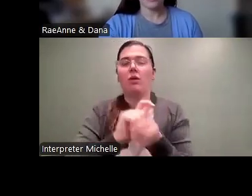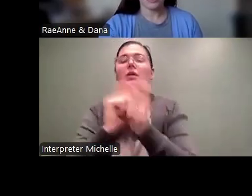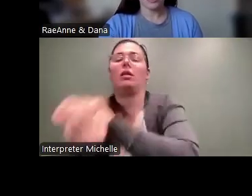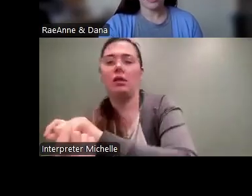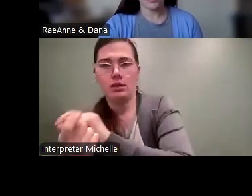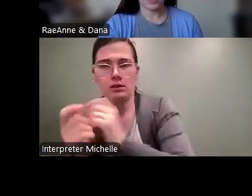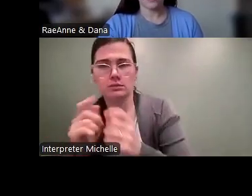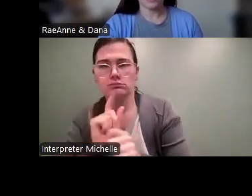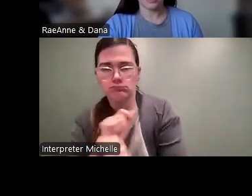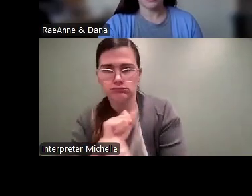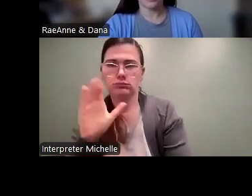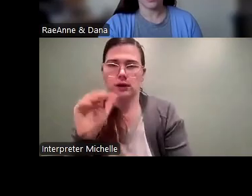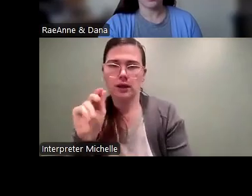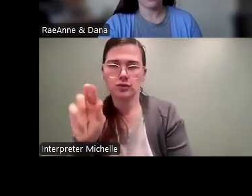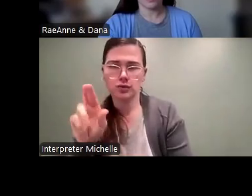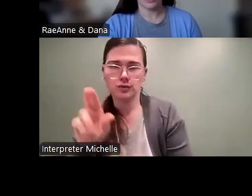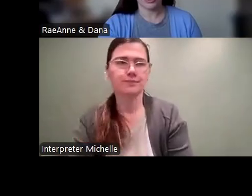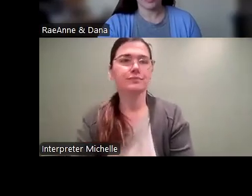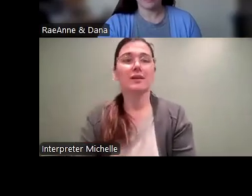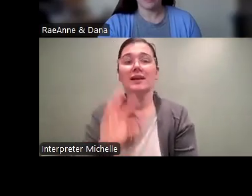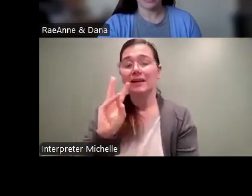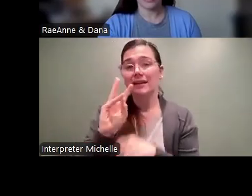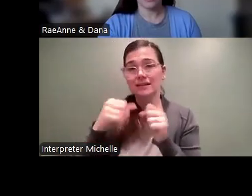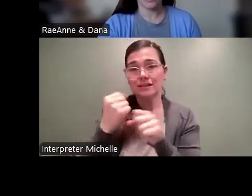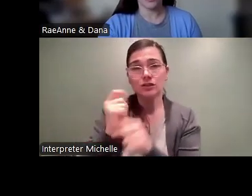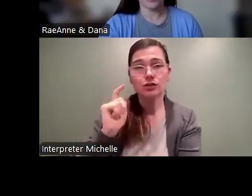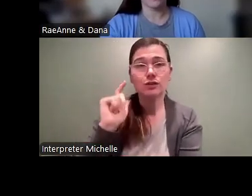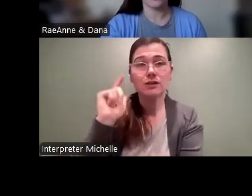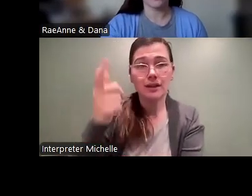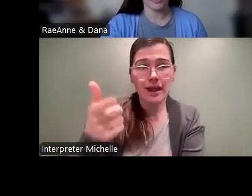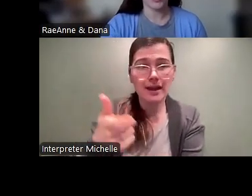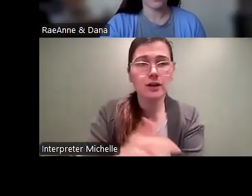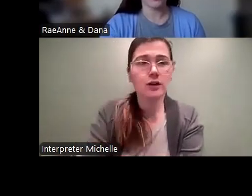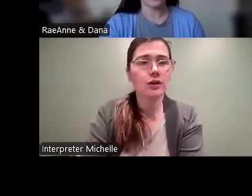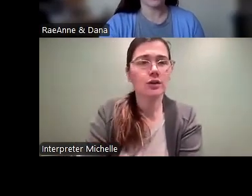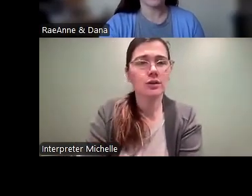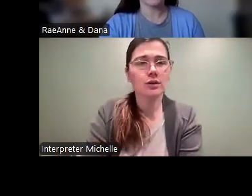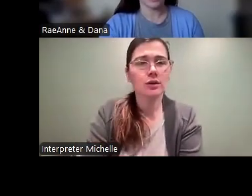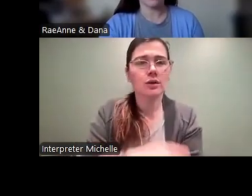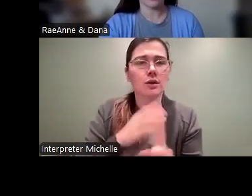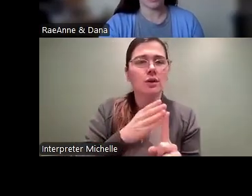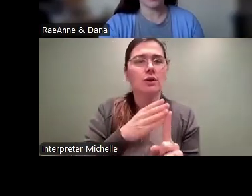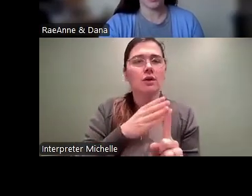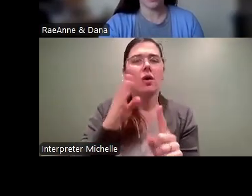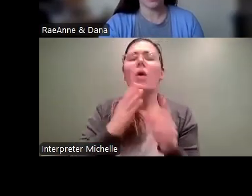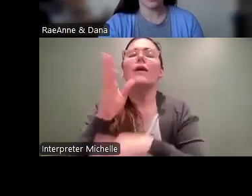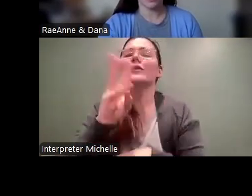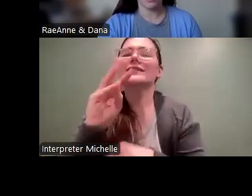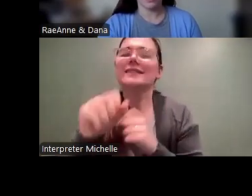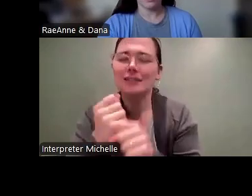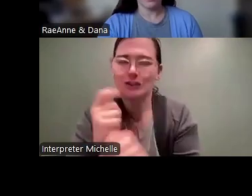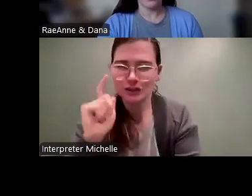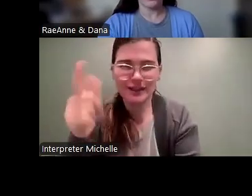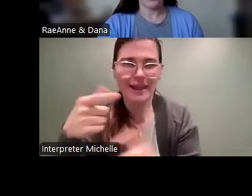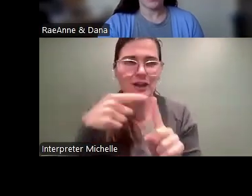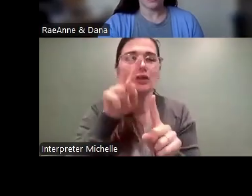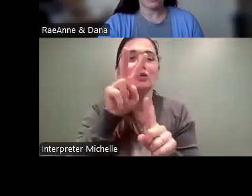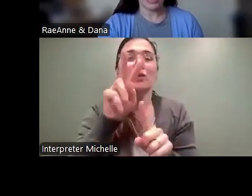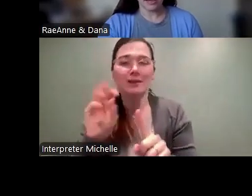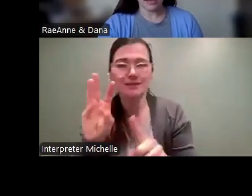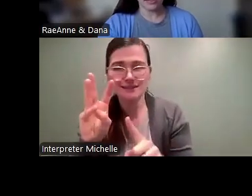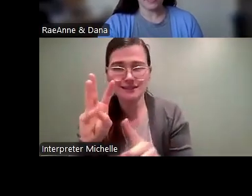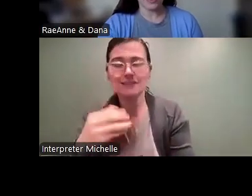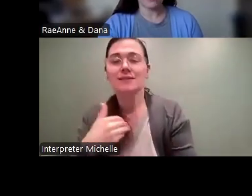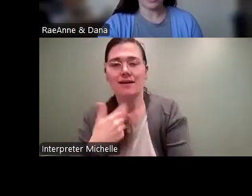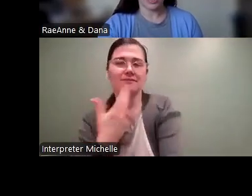6 years later, in 2006, the quadrivalent HPV vaccine was approved for those assigned female at birth. 2